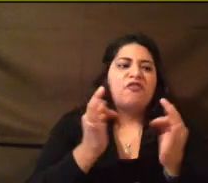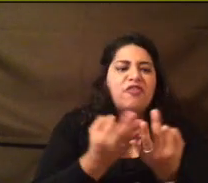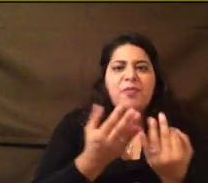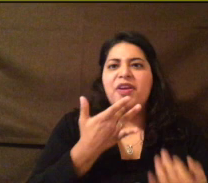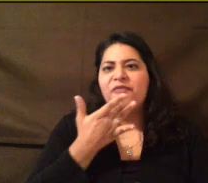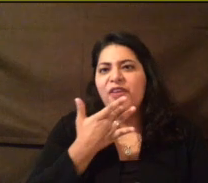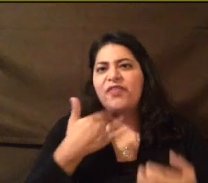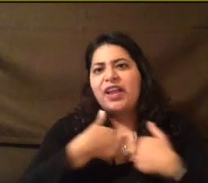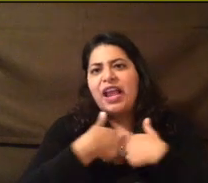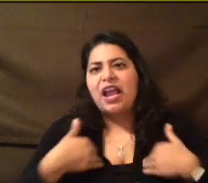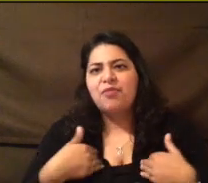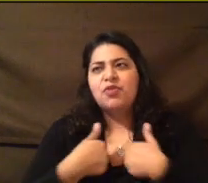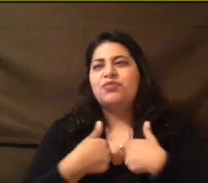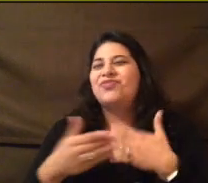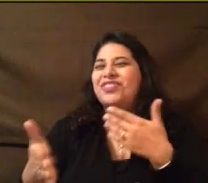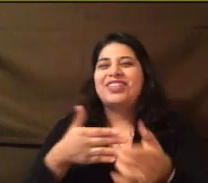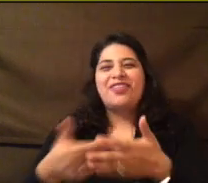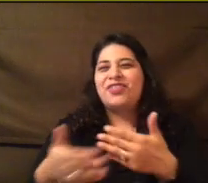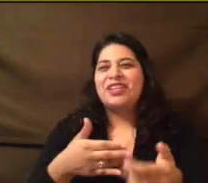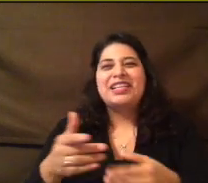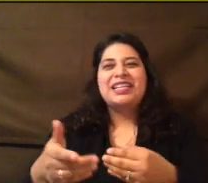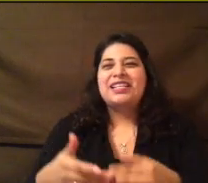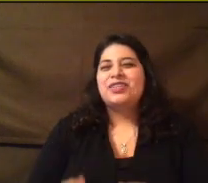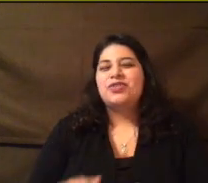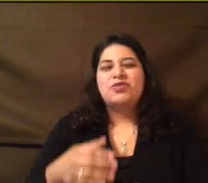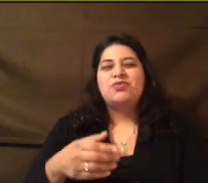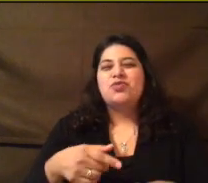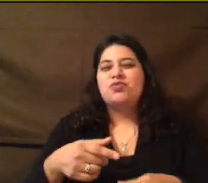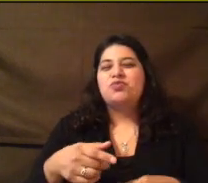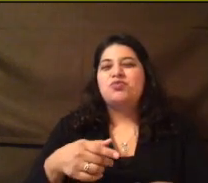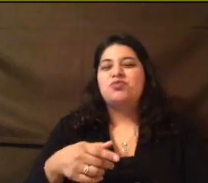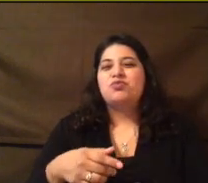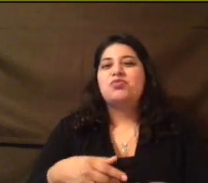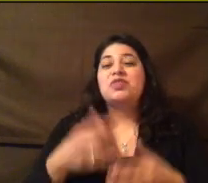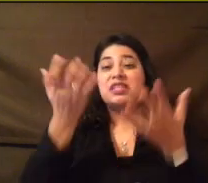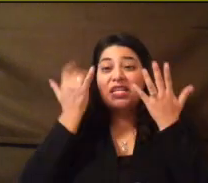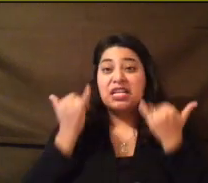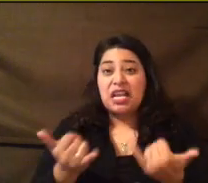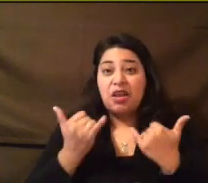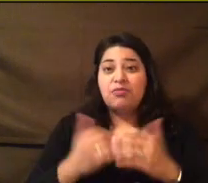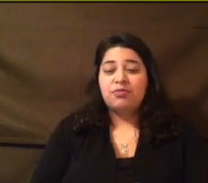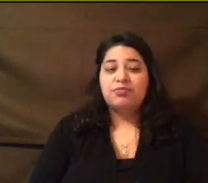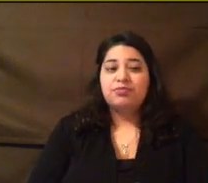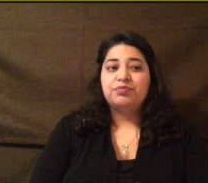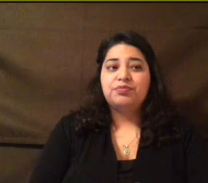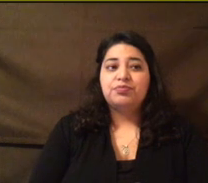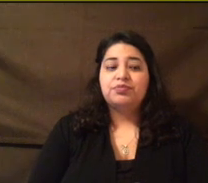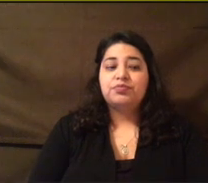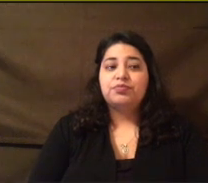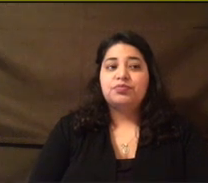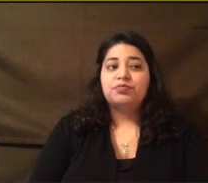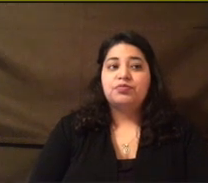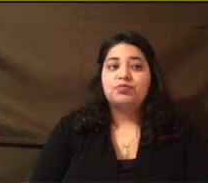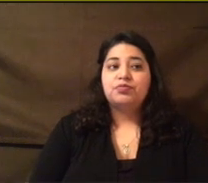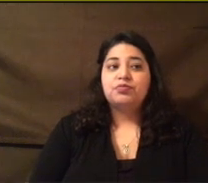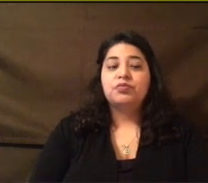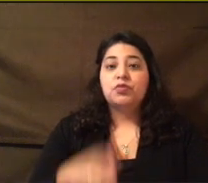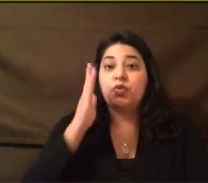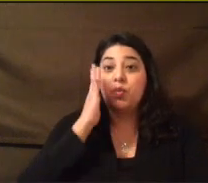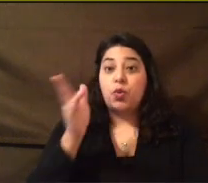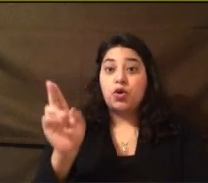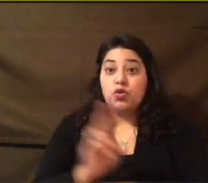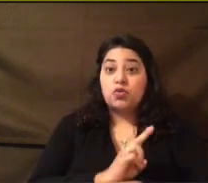data, or our family's favorite animal, or whoever we're talking about, right?